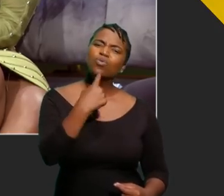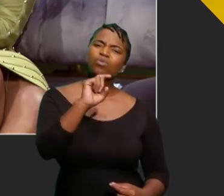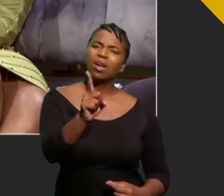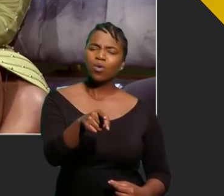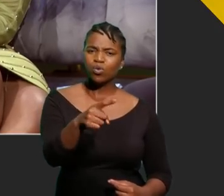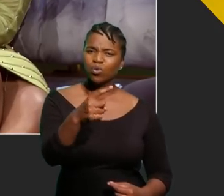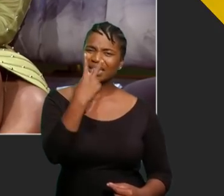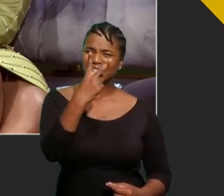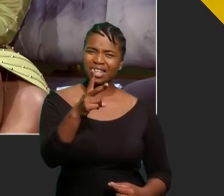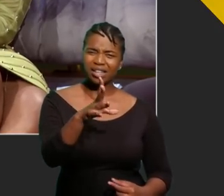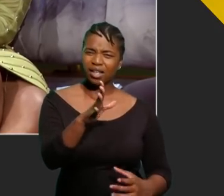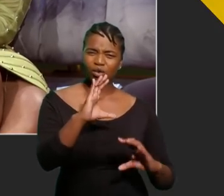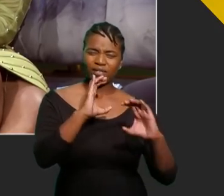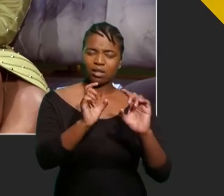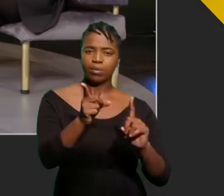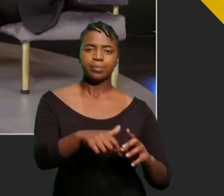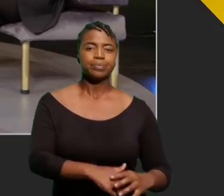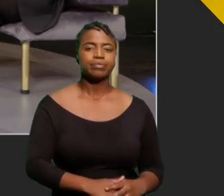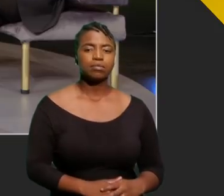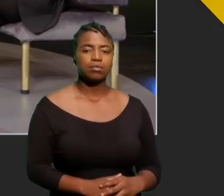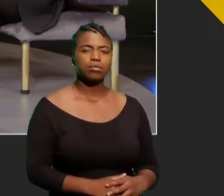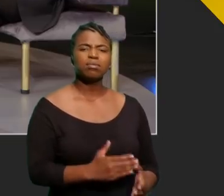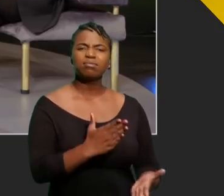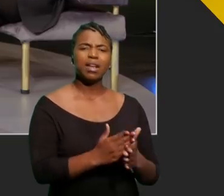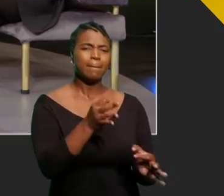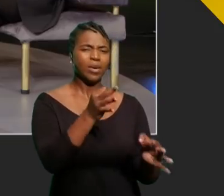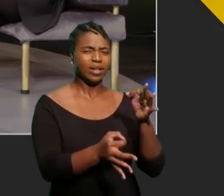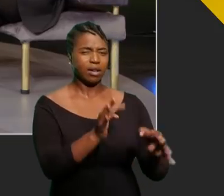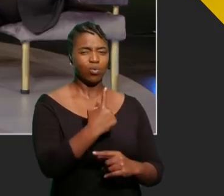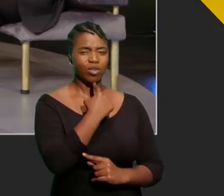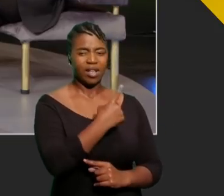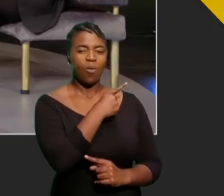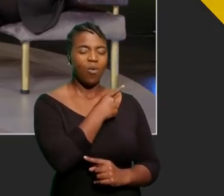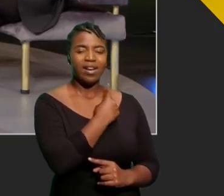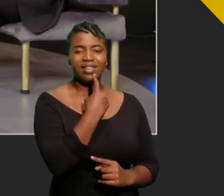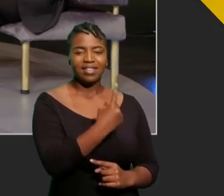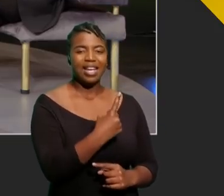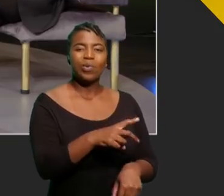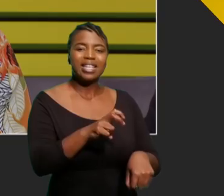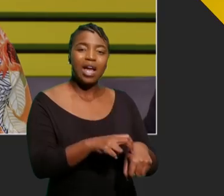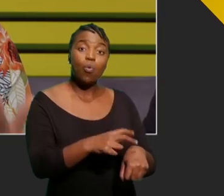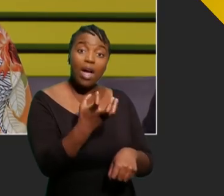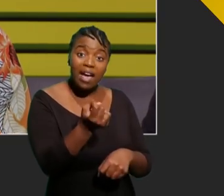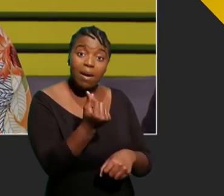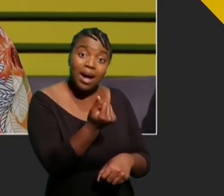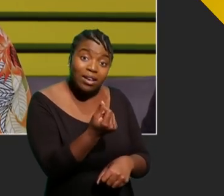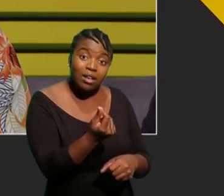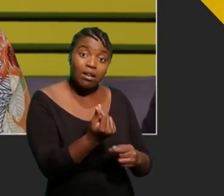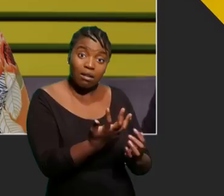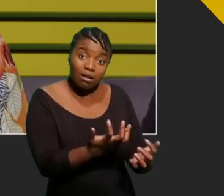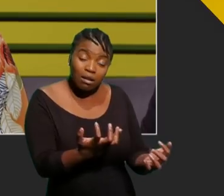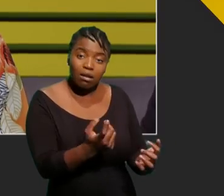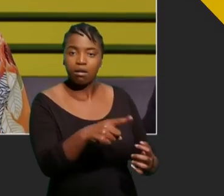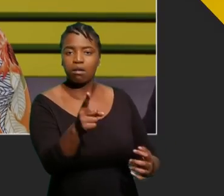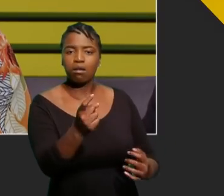what do you see in this whole conversation? No, definitely. It's very political what you're saying, because it boils down to resources. So the people who end up being actually brought